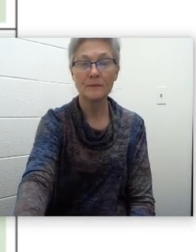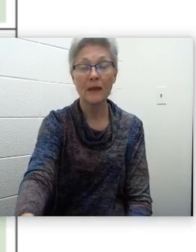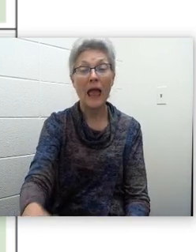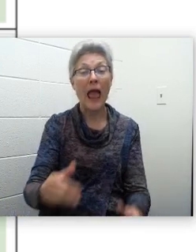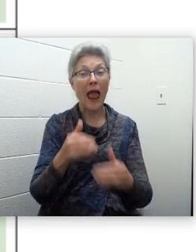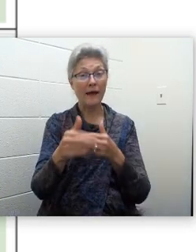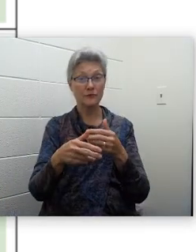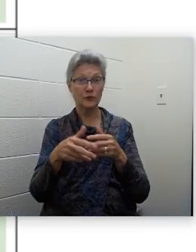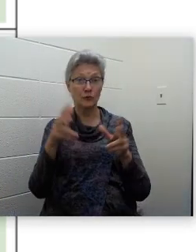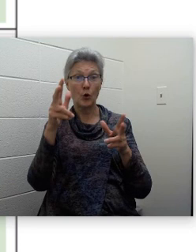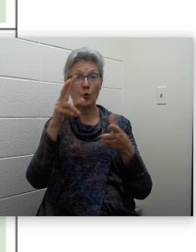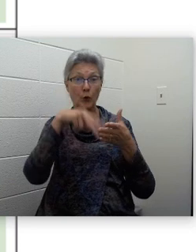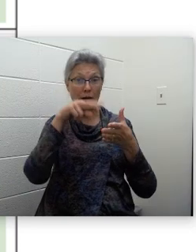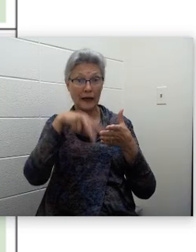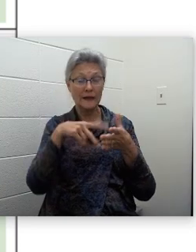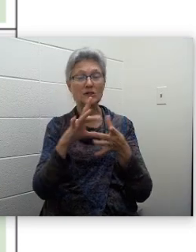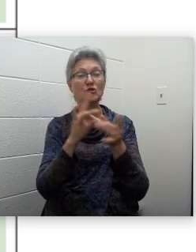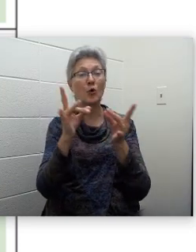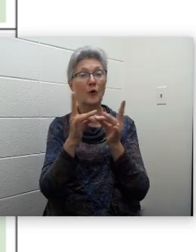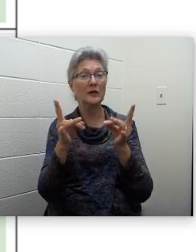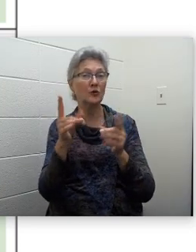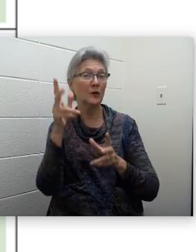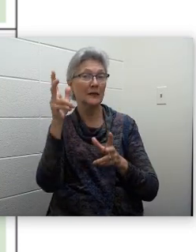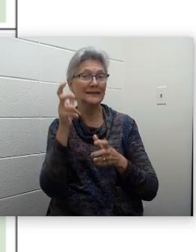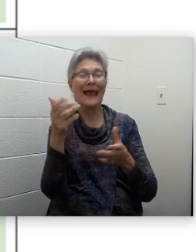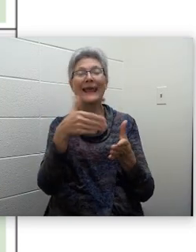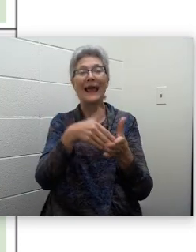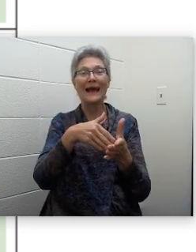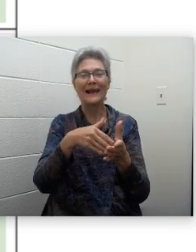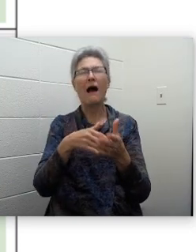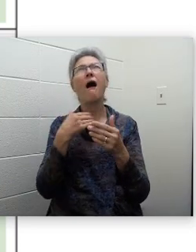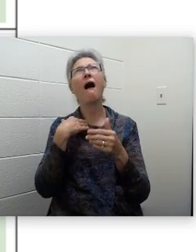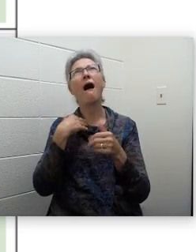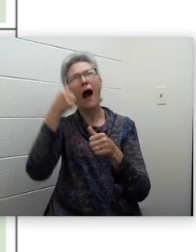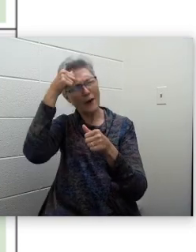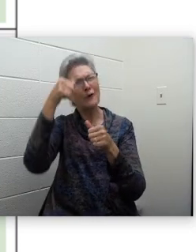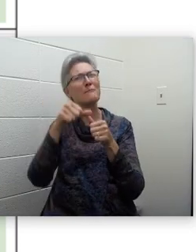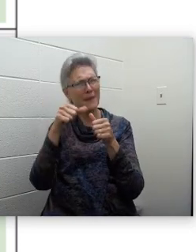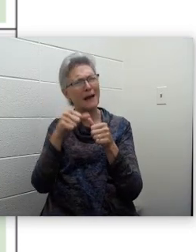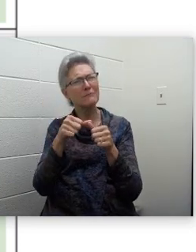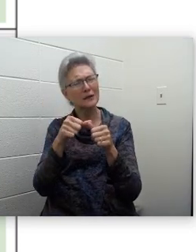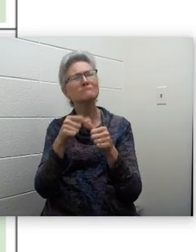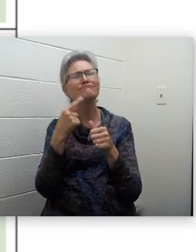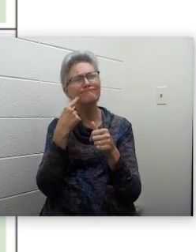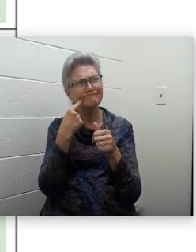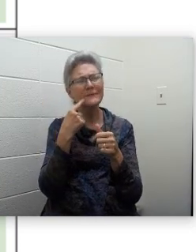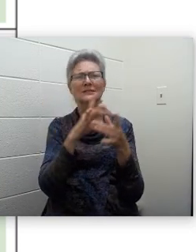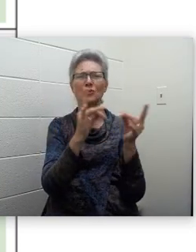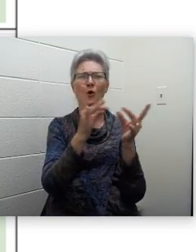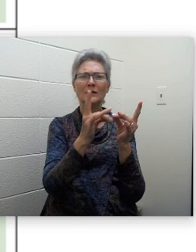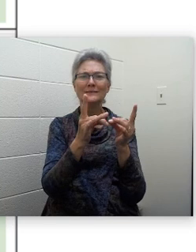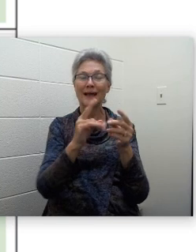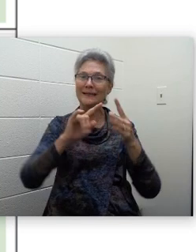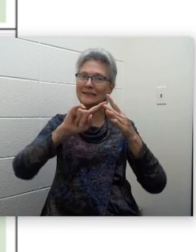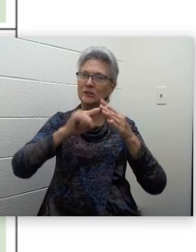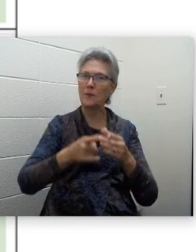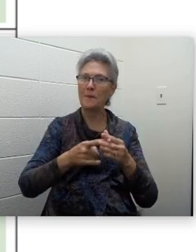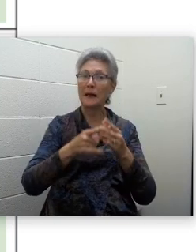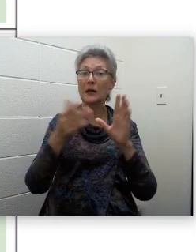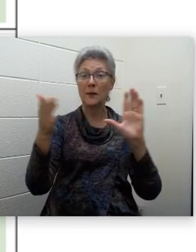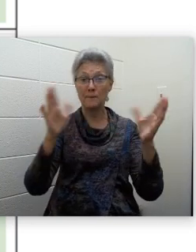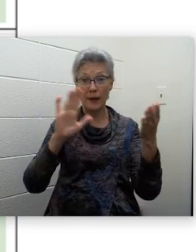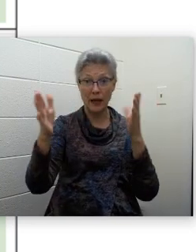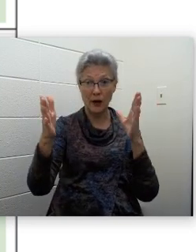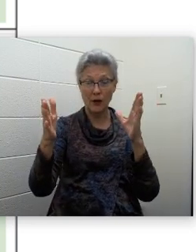After re-listening to both stories, I was able to refresh my memory and start my compare and contrast graphic